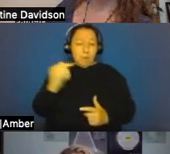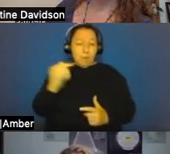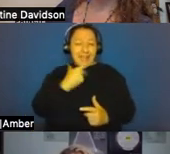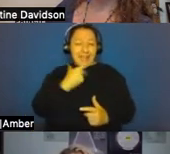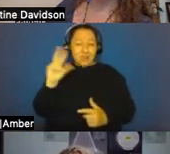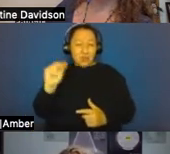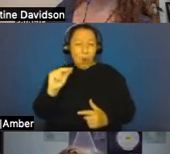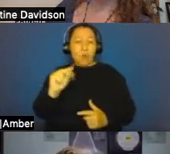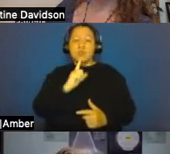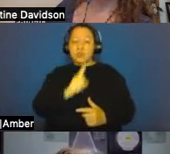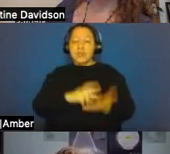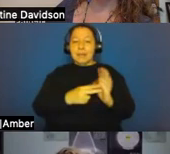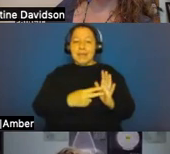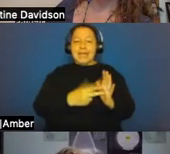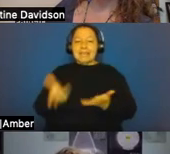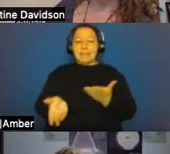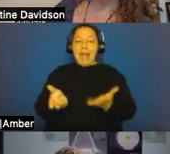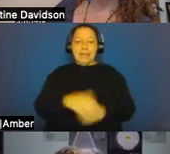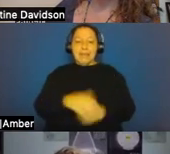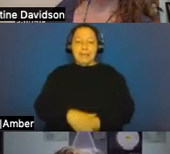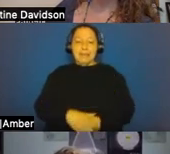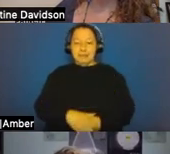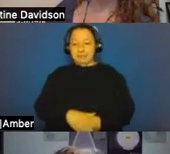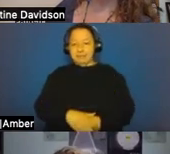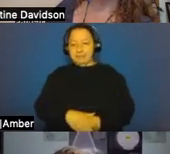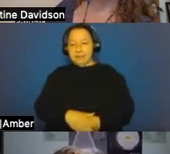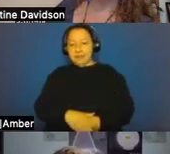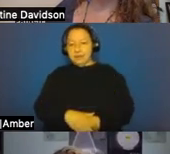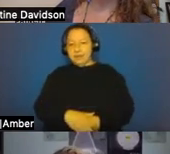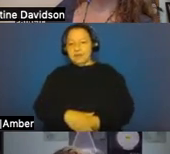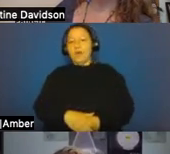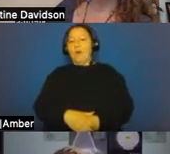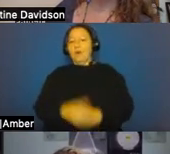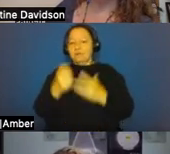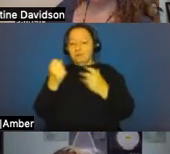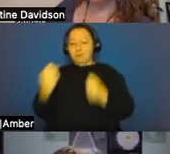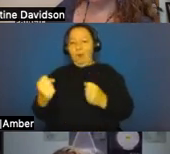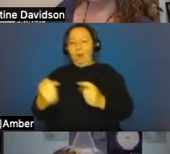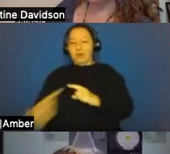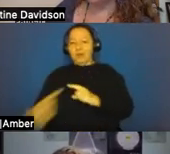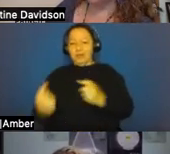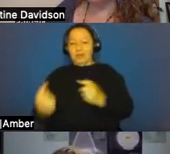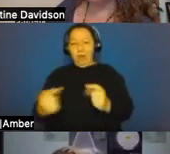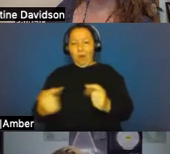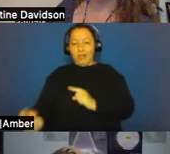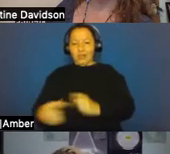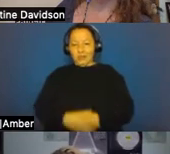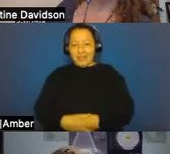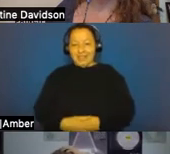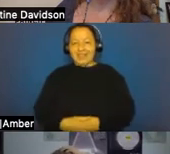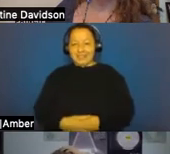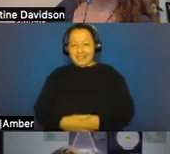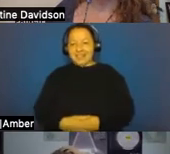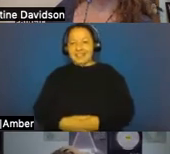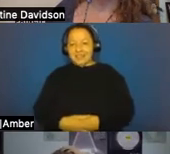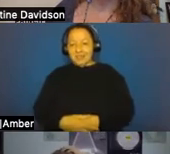Disagrees, lots of strongly disagrees. Strongly disagree. Okay. When a woman says no, she means maybe.